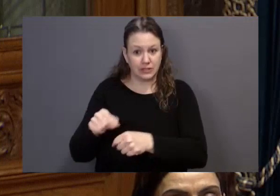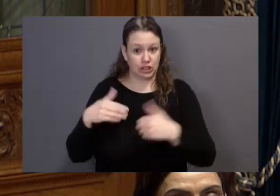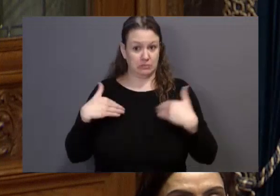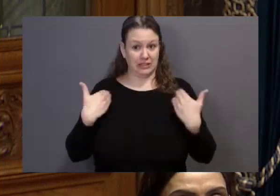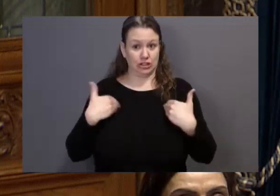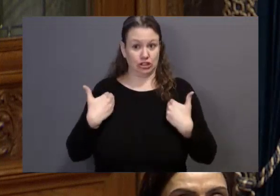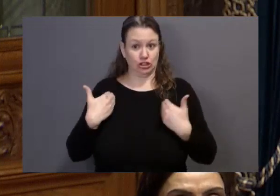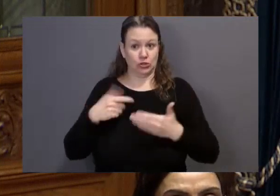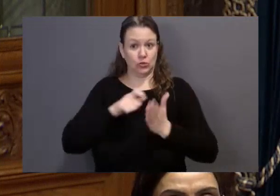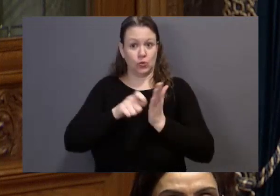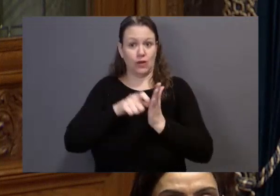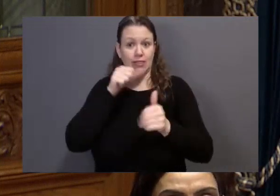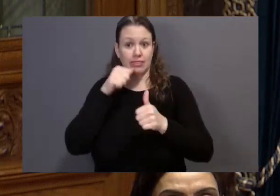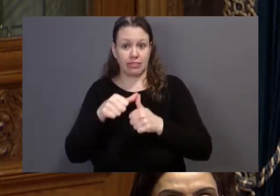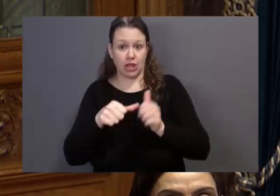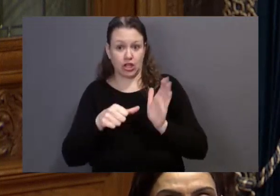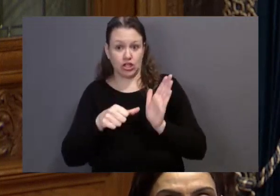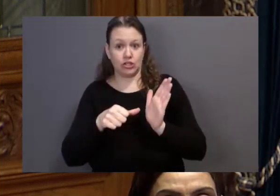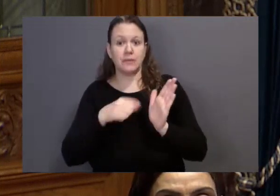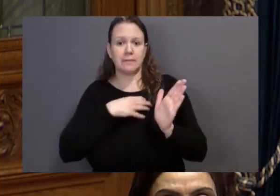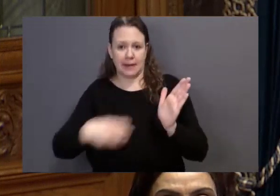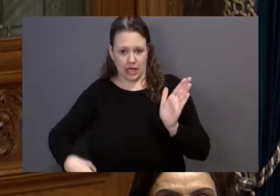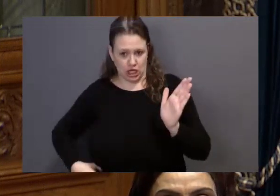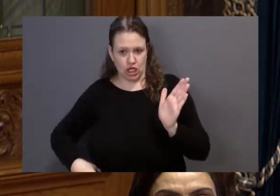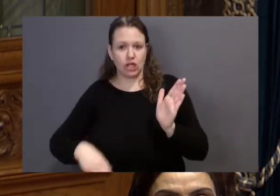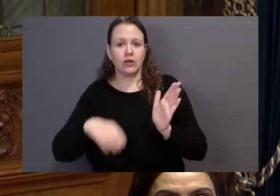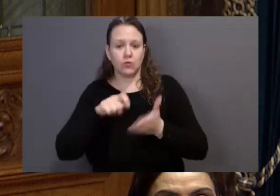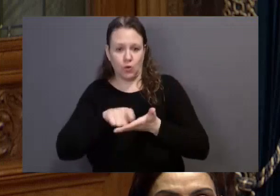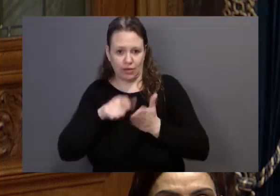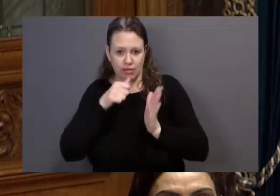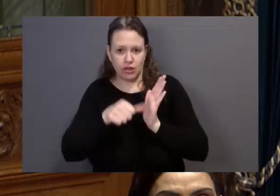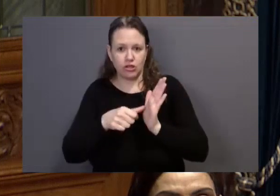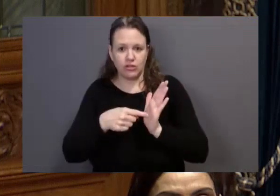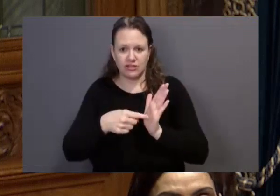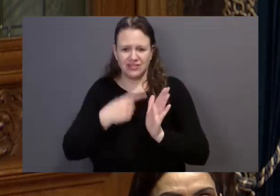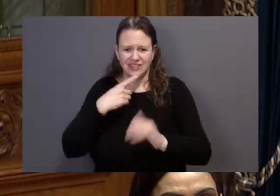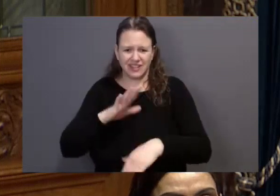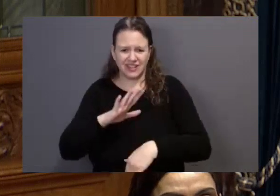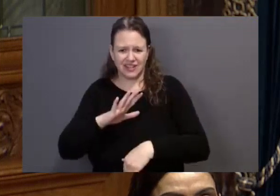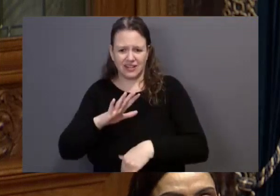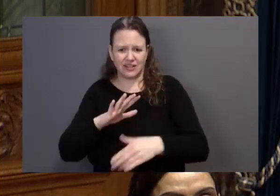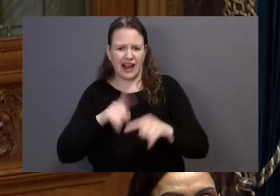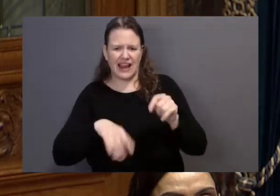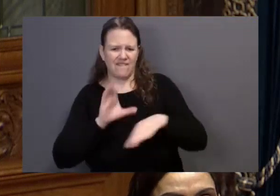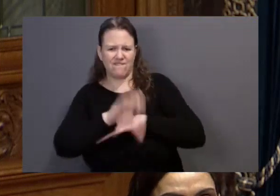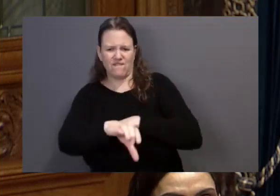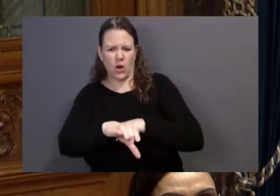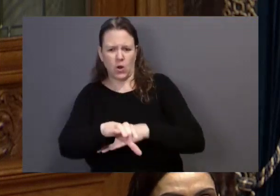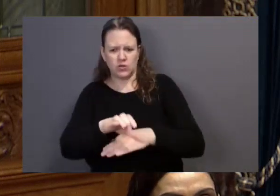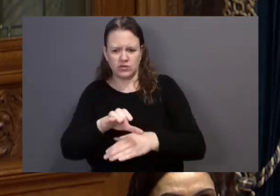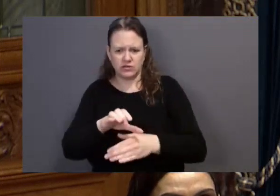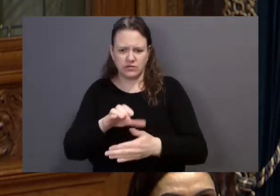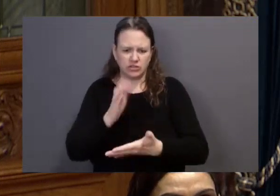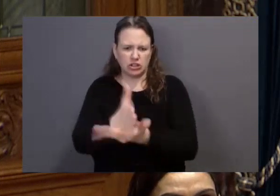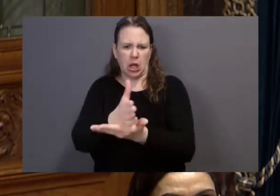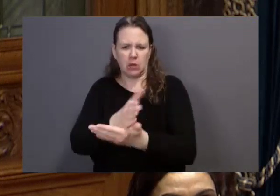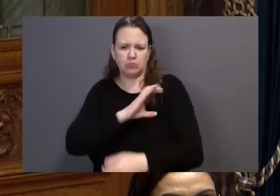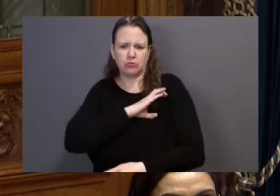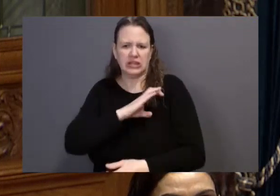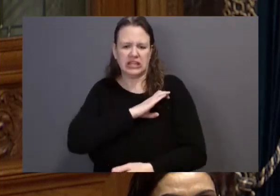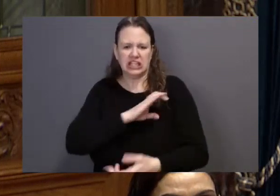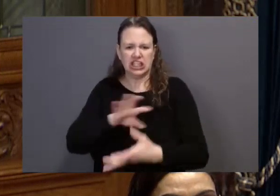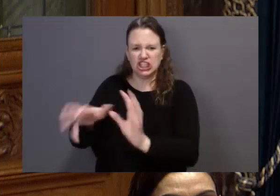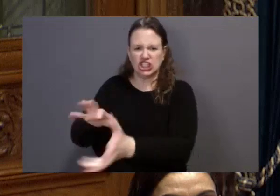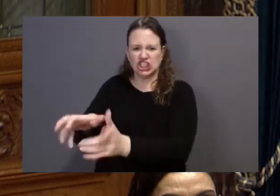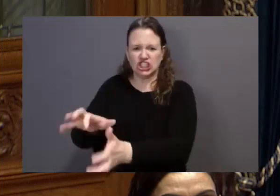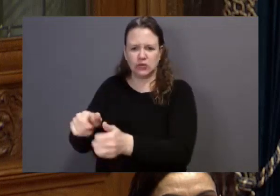of the Surrey Police Service, end quote. Of course, the all-party consensus report tabled 2 years ago addressed these